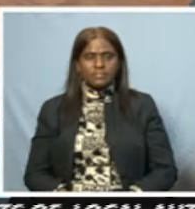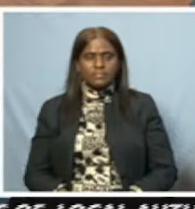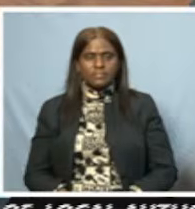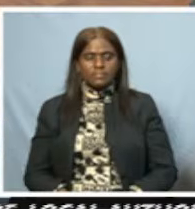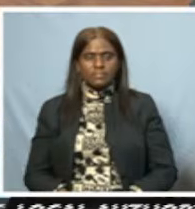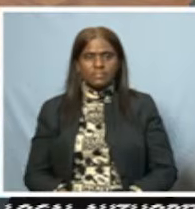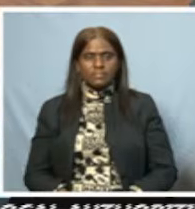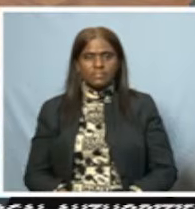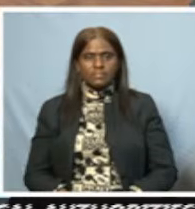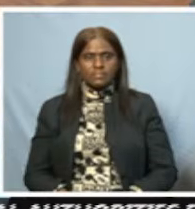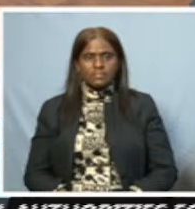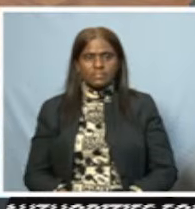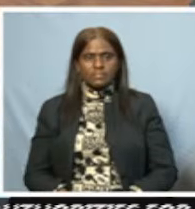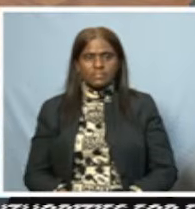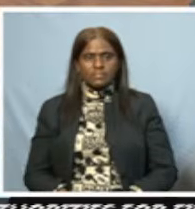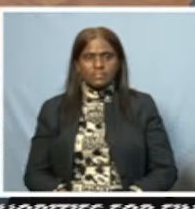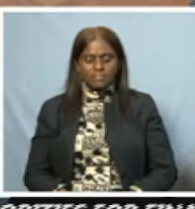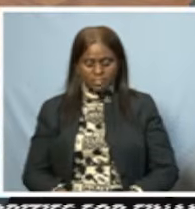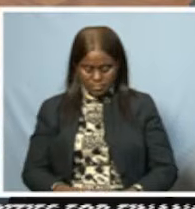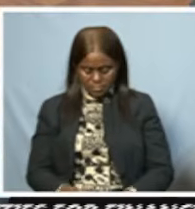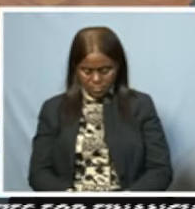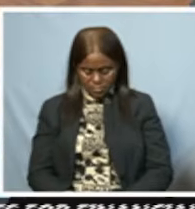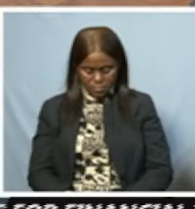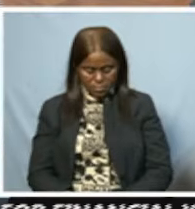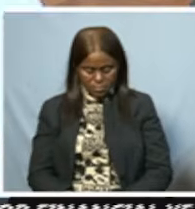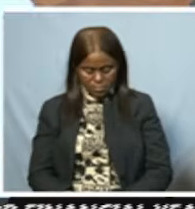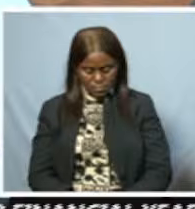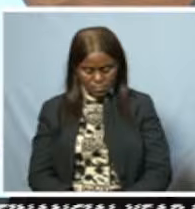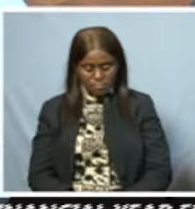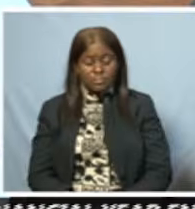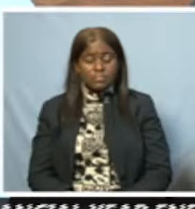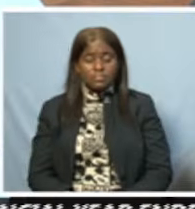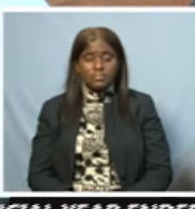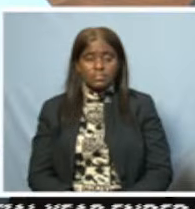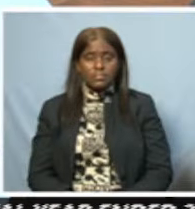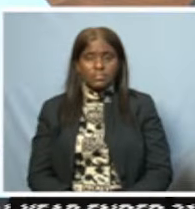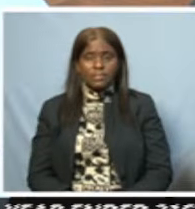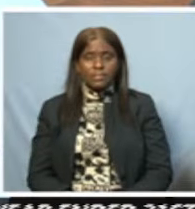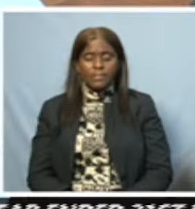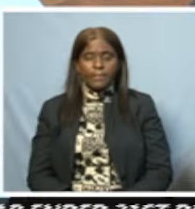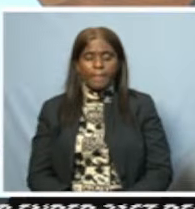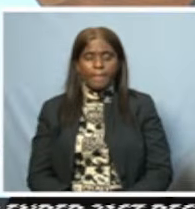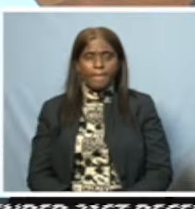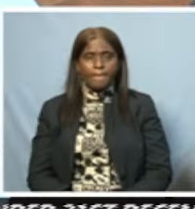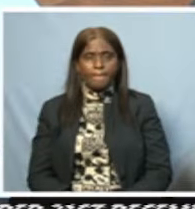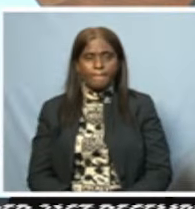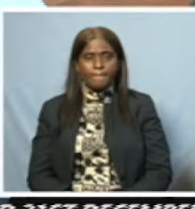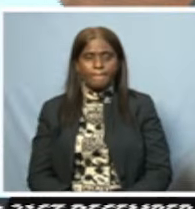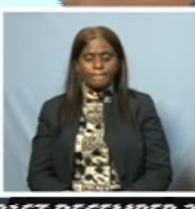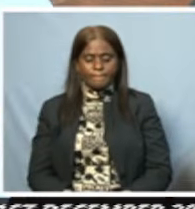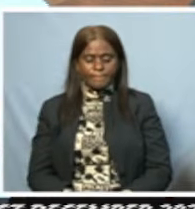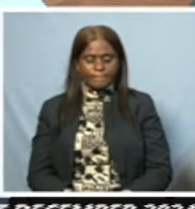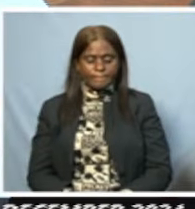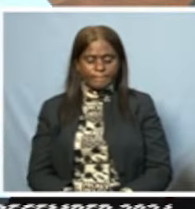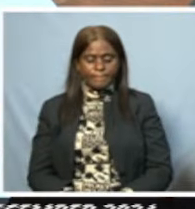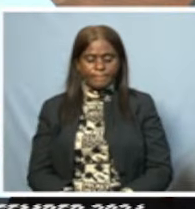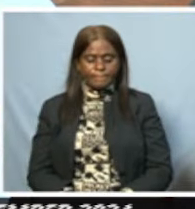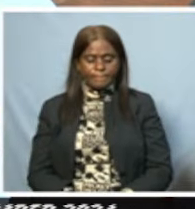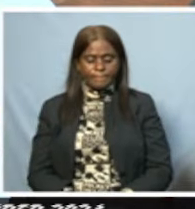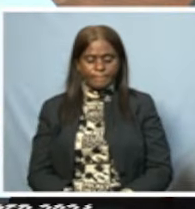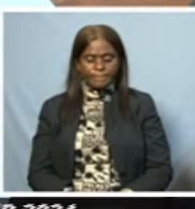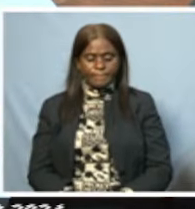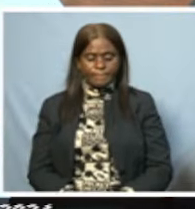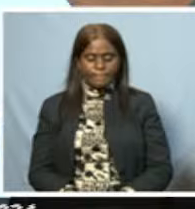could you confirm whether the delayed expenditure affected targets for the year under